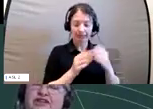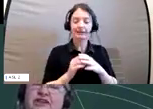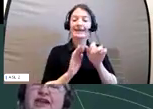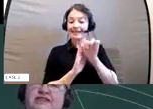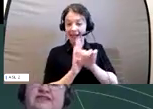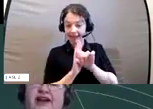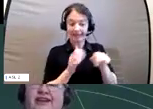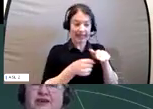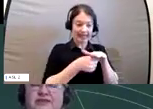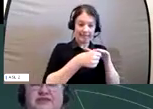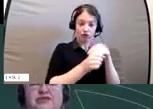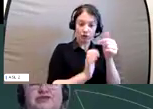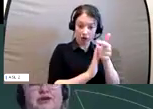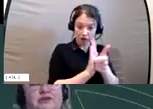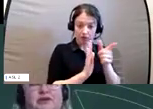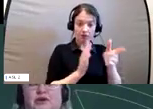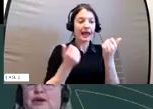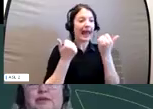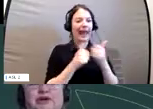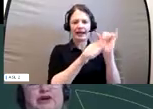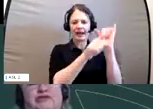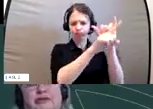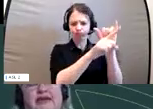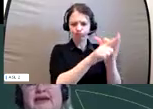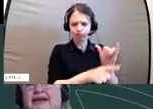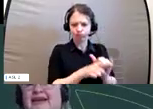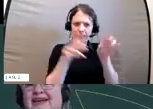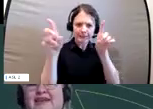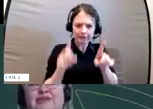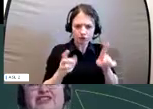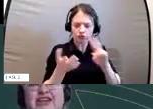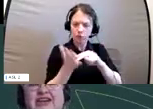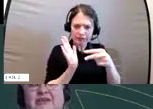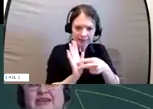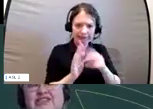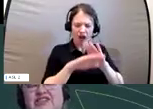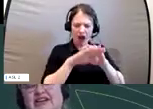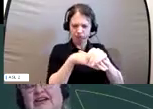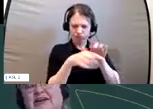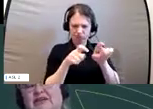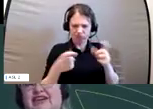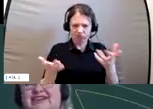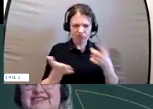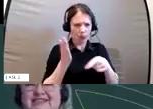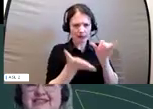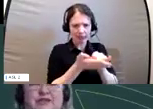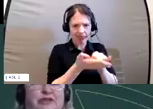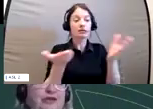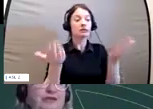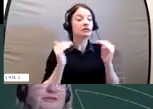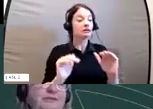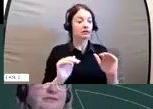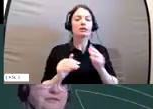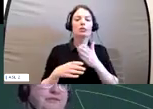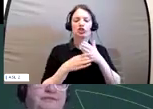about nomenclature and defining coercive control, where we want to go from here, and then we'd like to share a couple of case studies